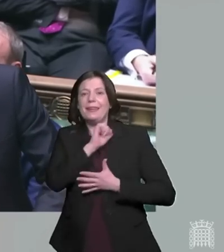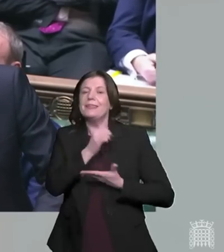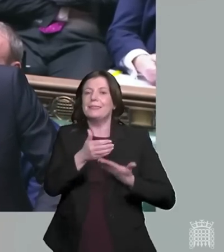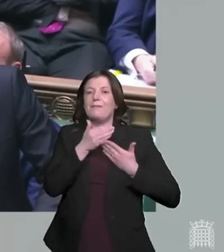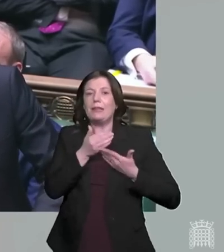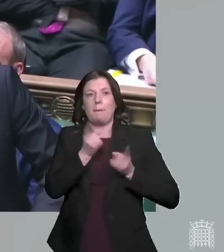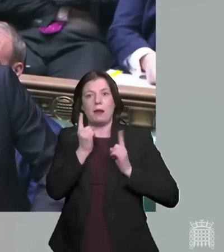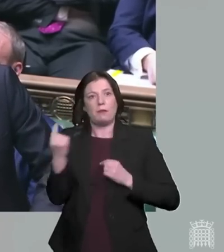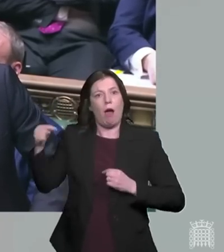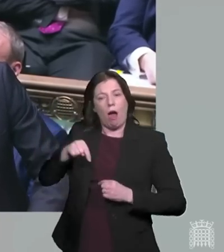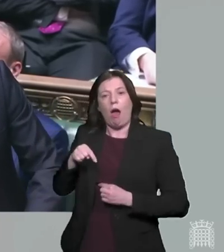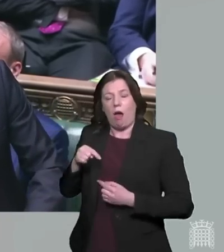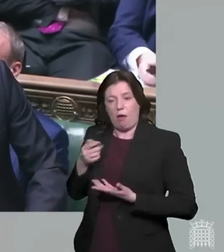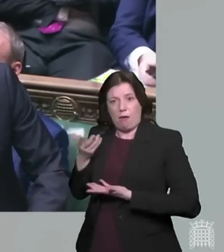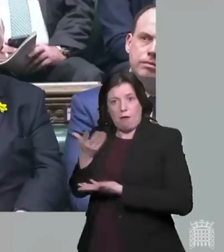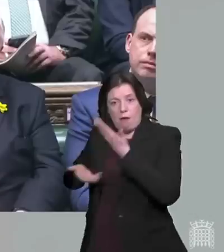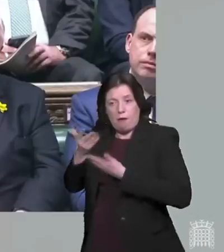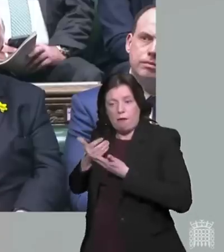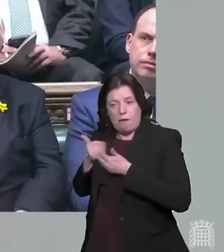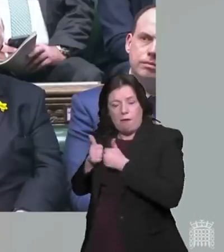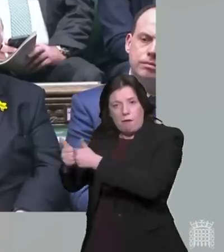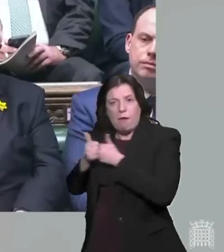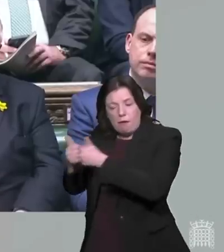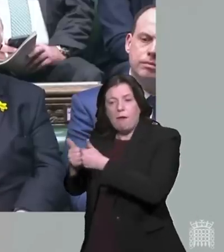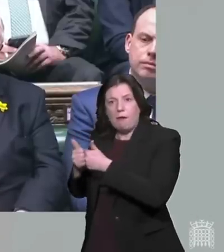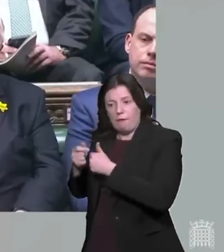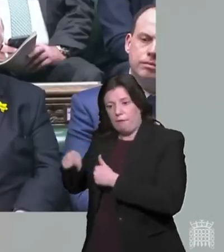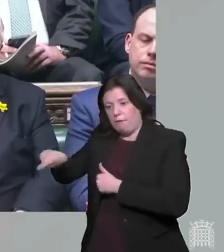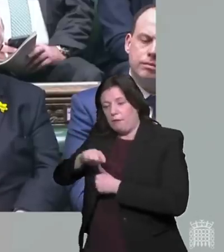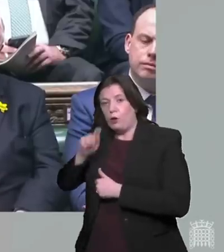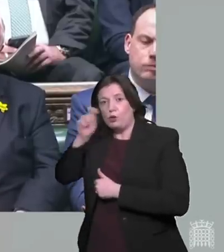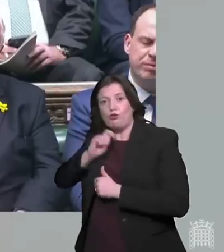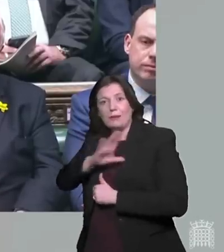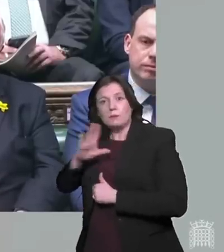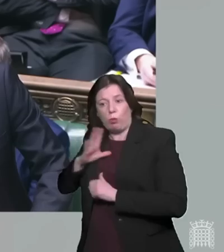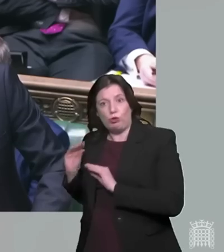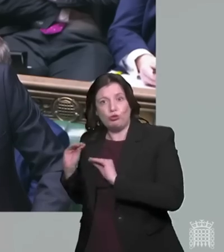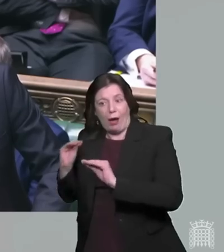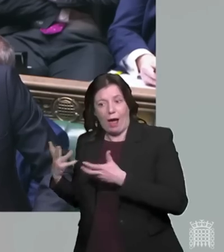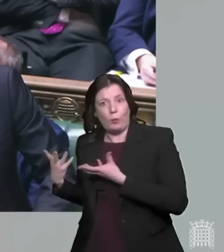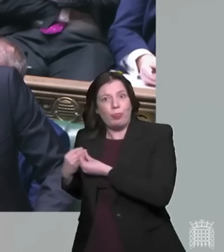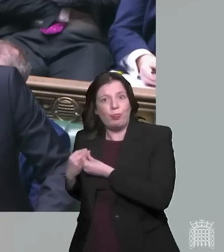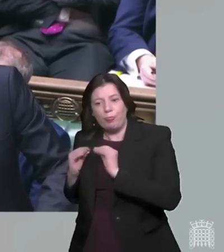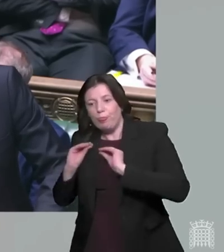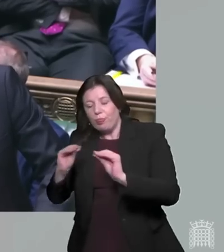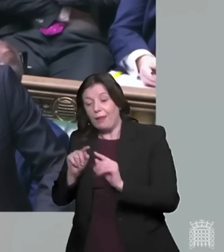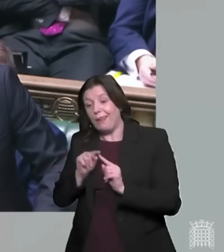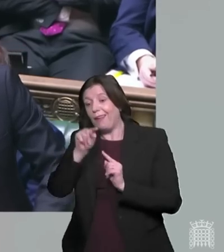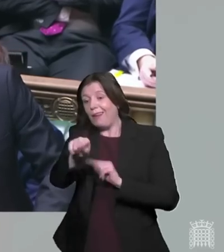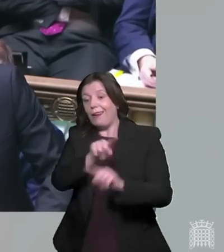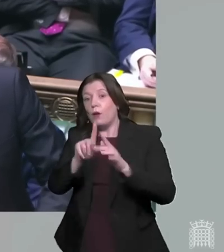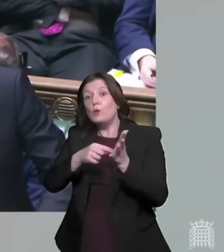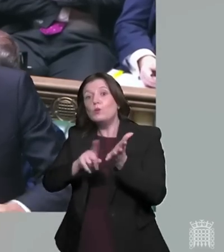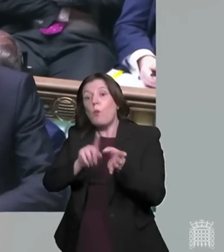minister was here supporting our efforts together with them to train Ukrainian soldiers, and at the summit we will work together to ensure we